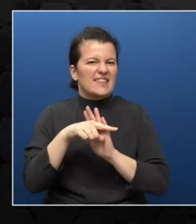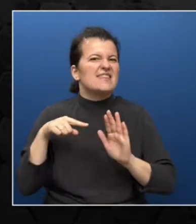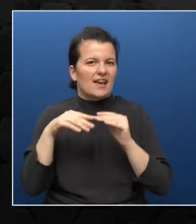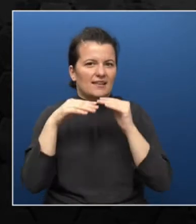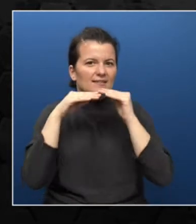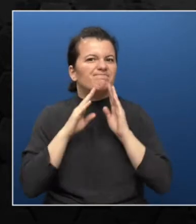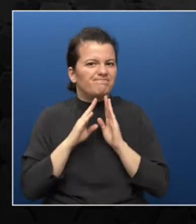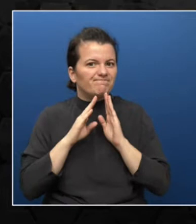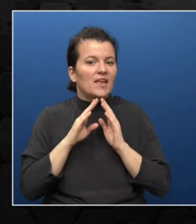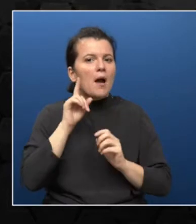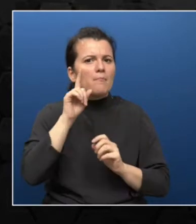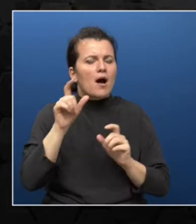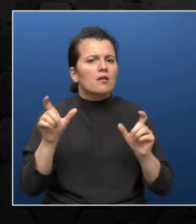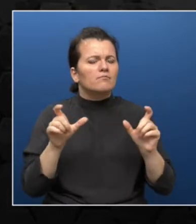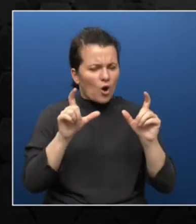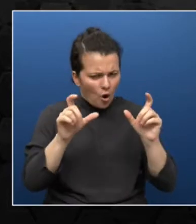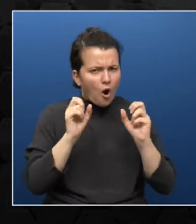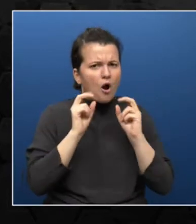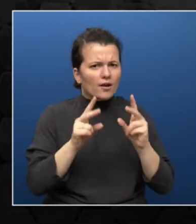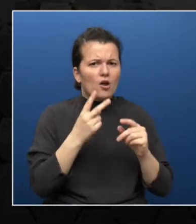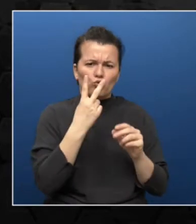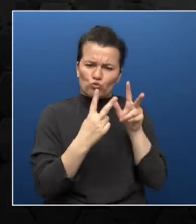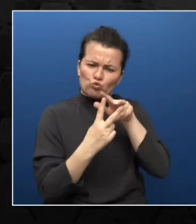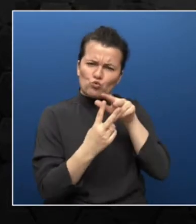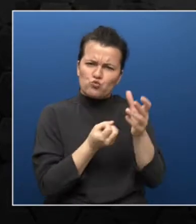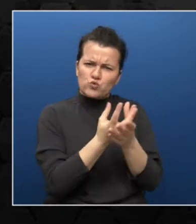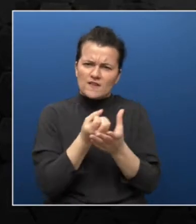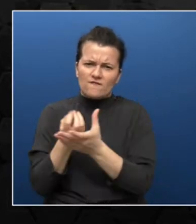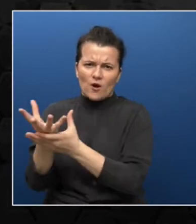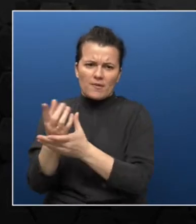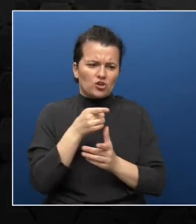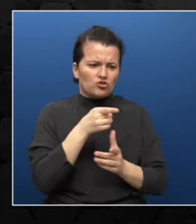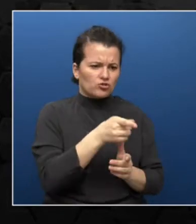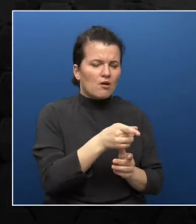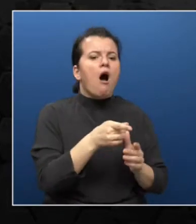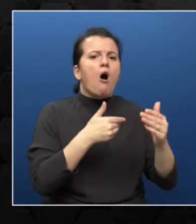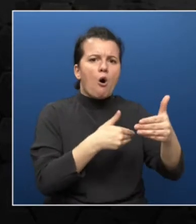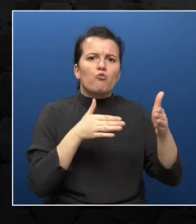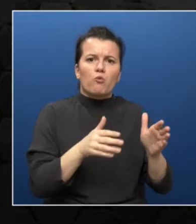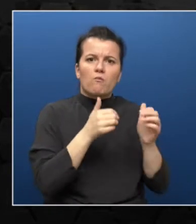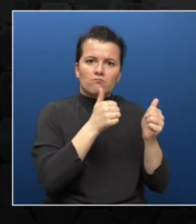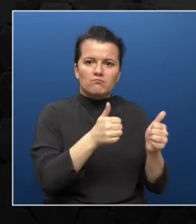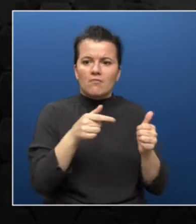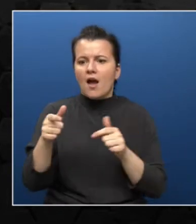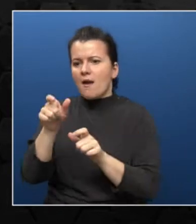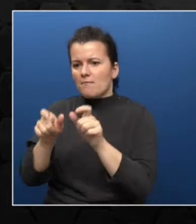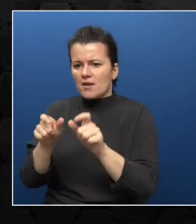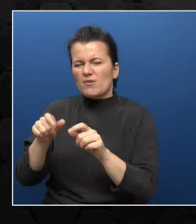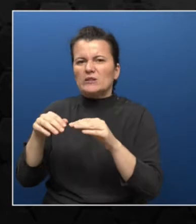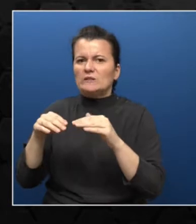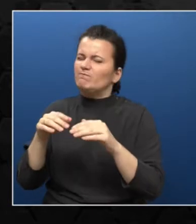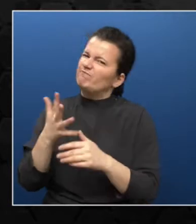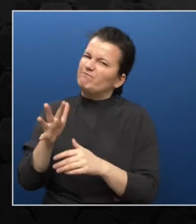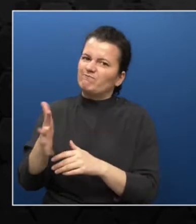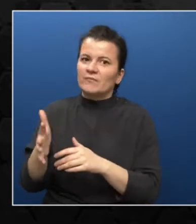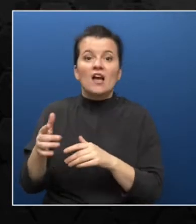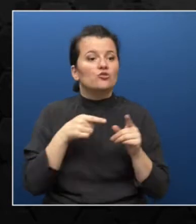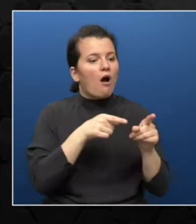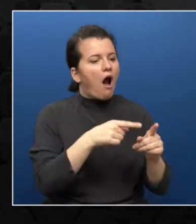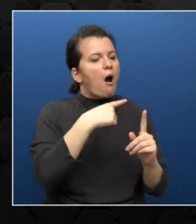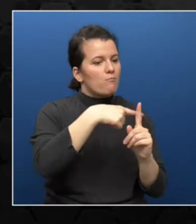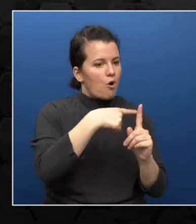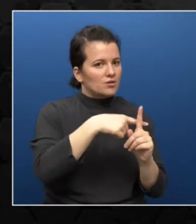separate each phrase and say, oh, this part is positive, this part is negative. Also, we have language